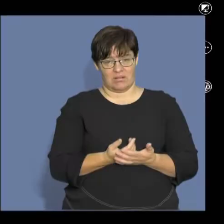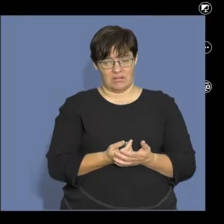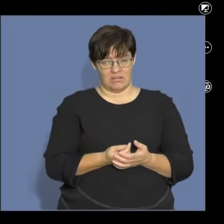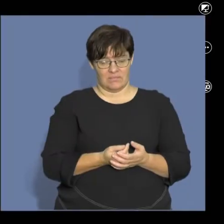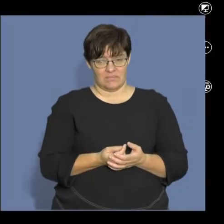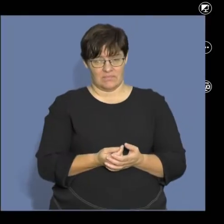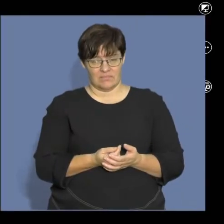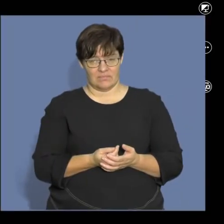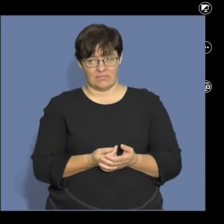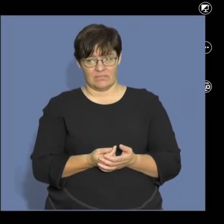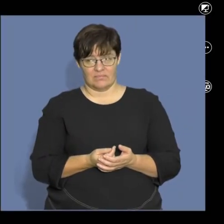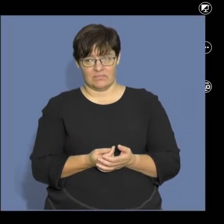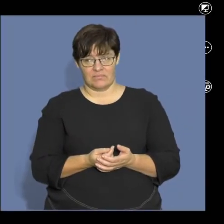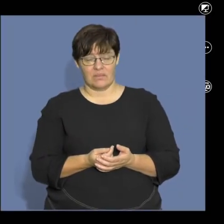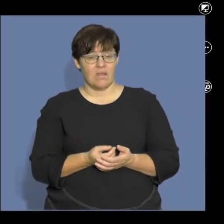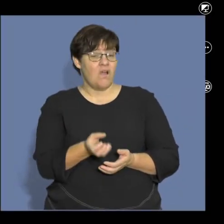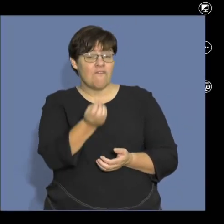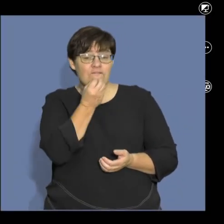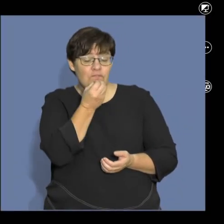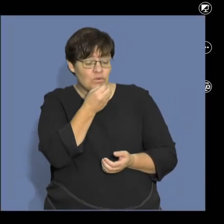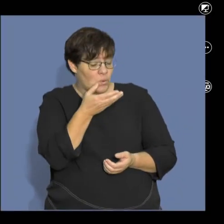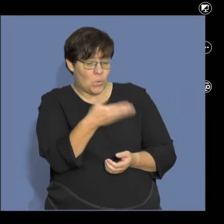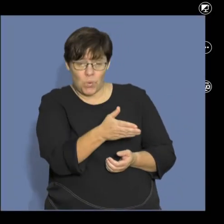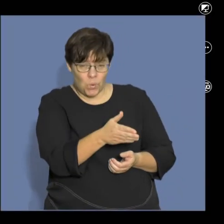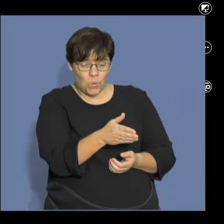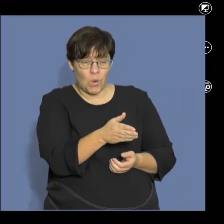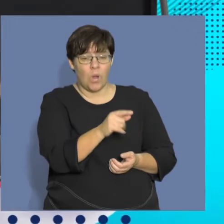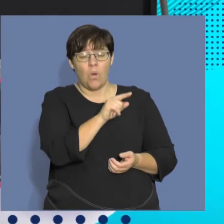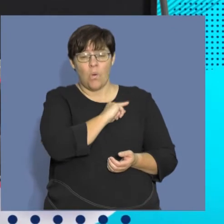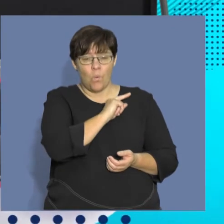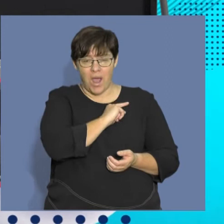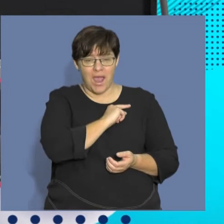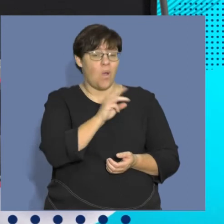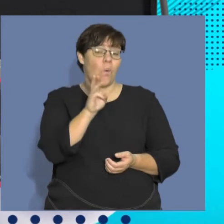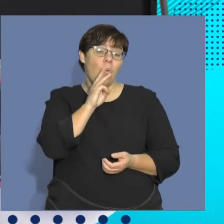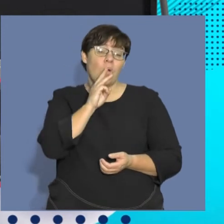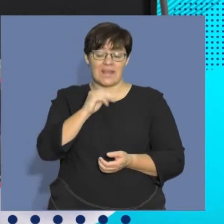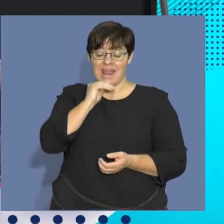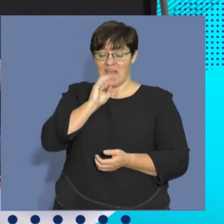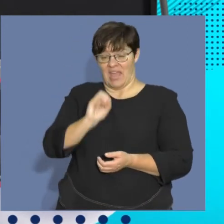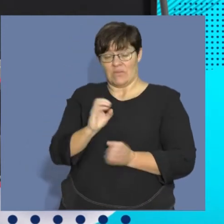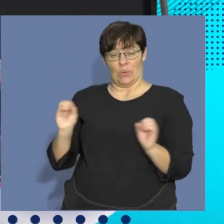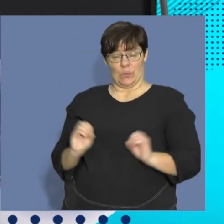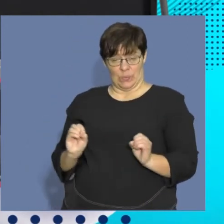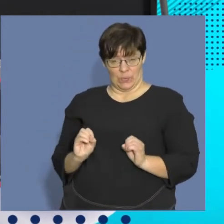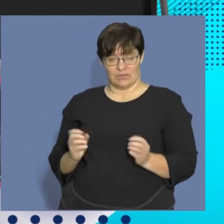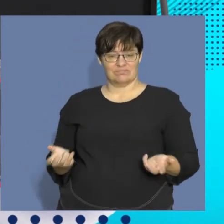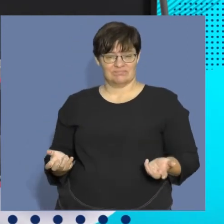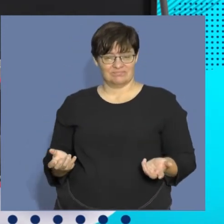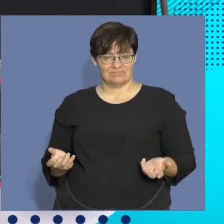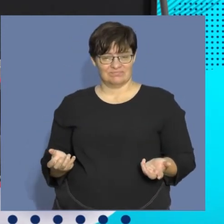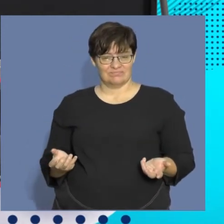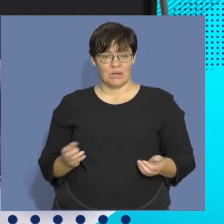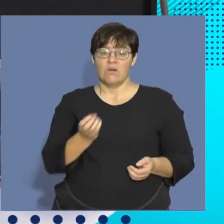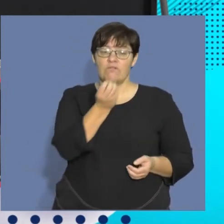the food starts dying because of the lack of water. So food